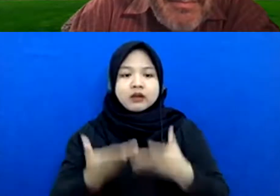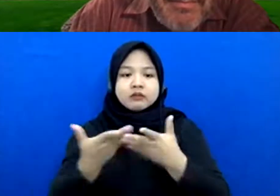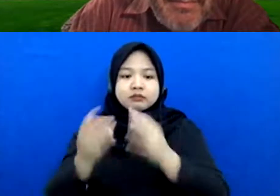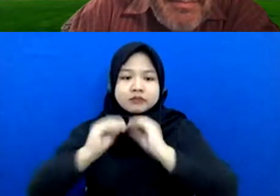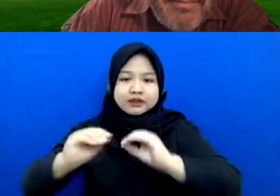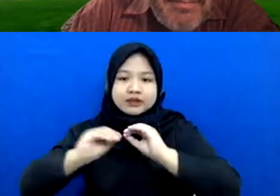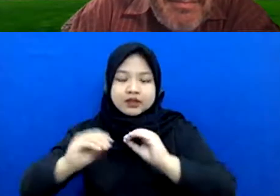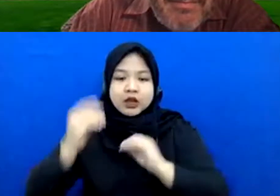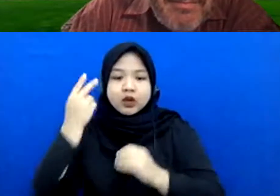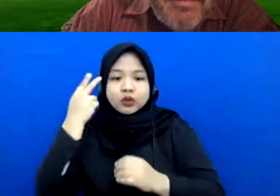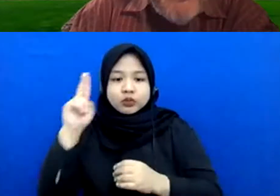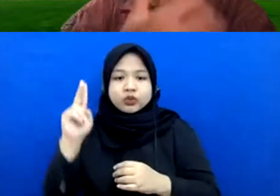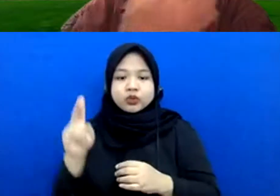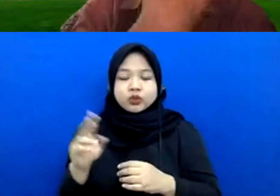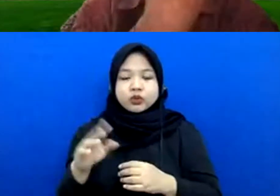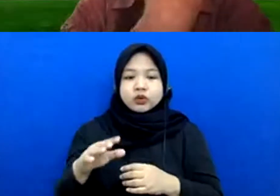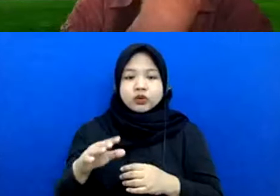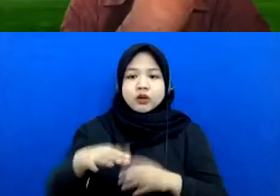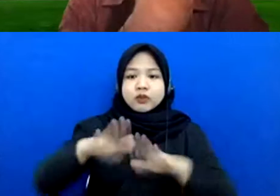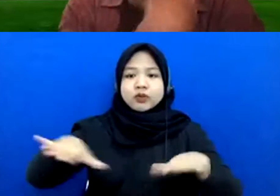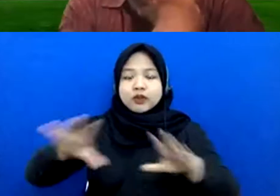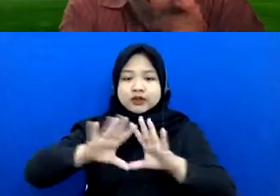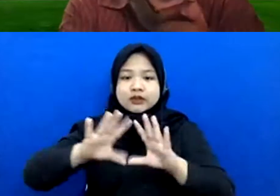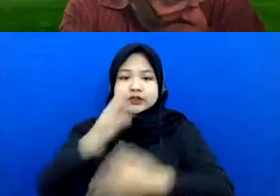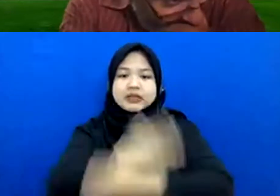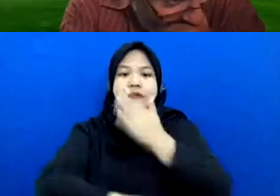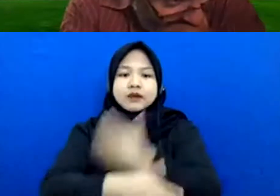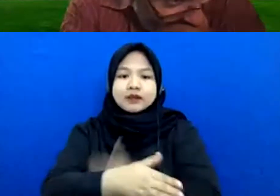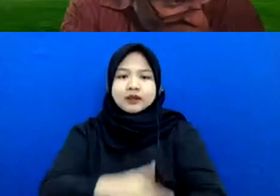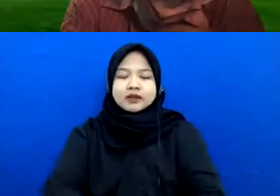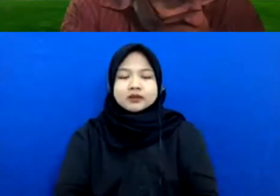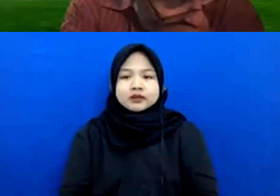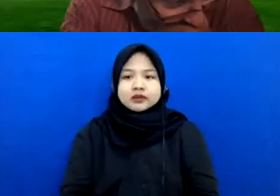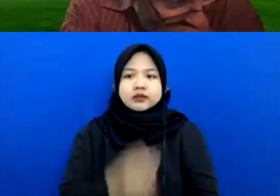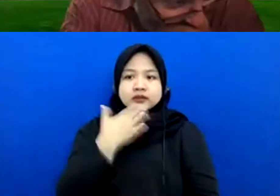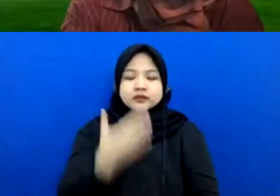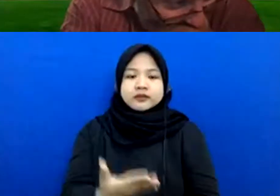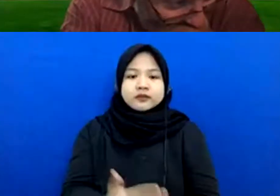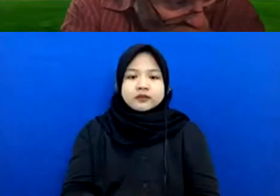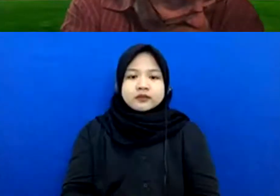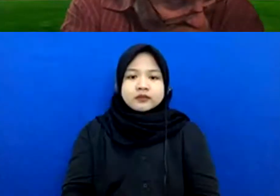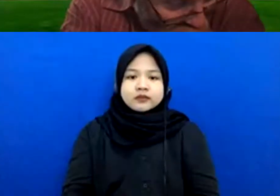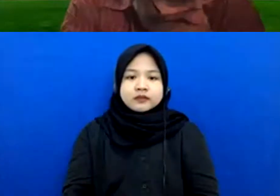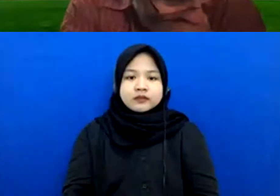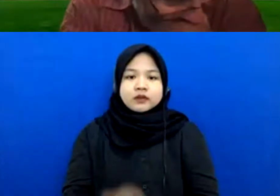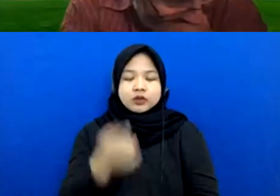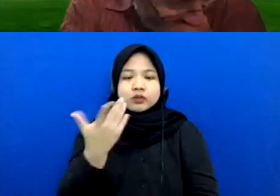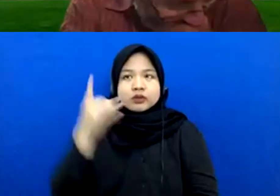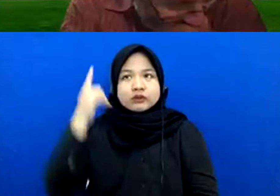this inclusive student, for the disabled student. Thank you. Just a little thought from